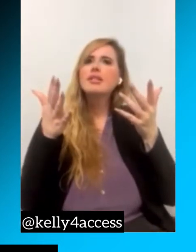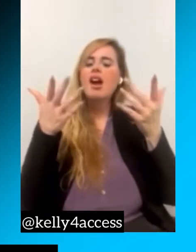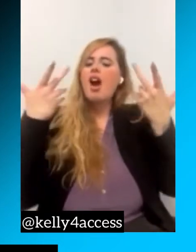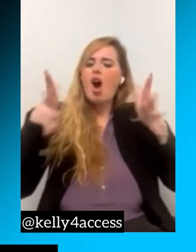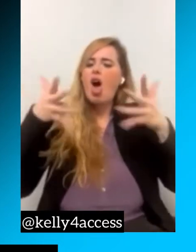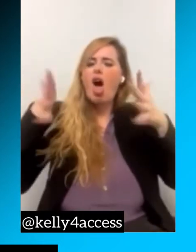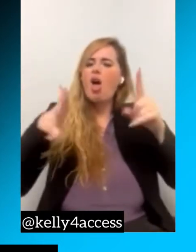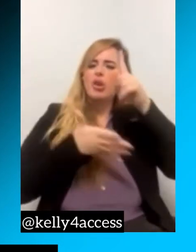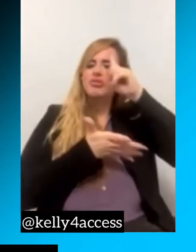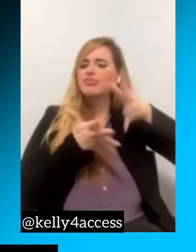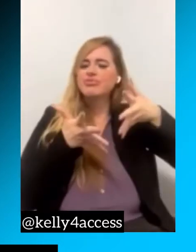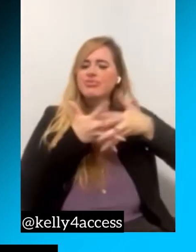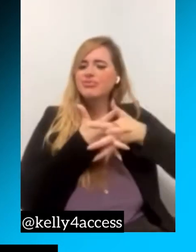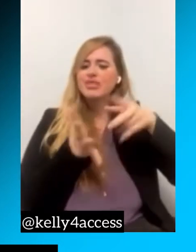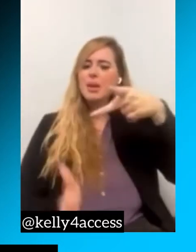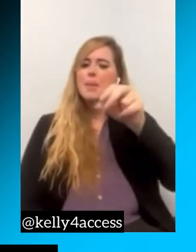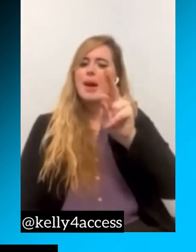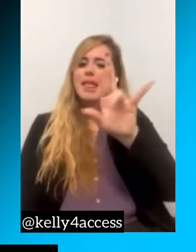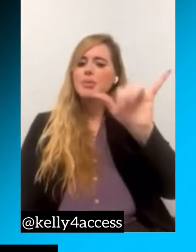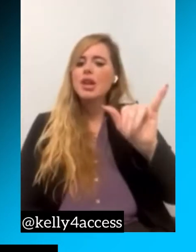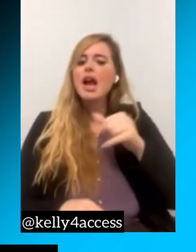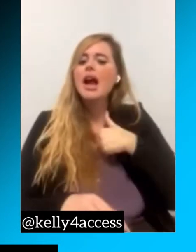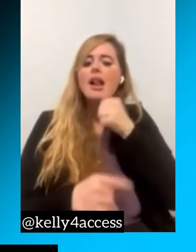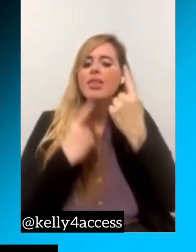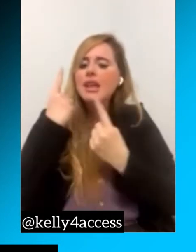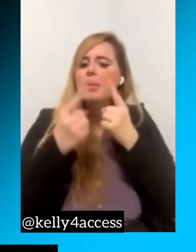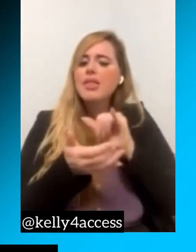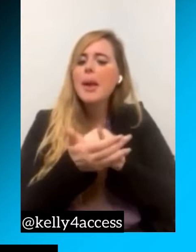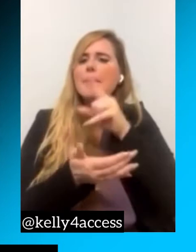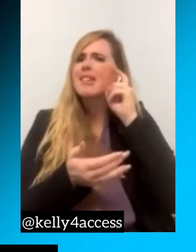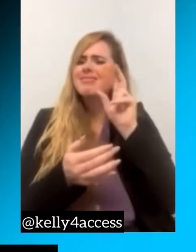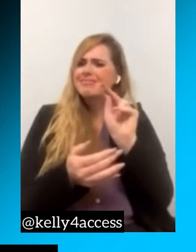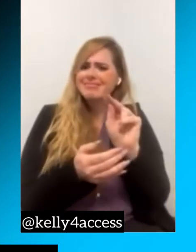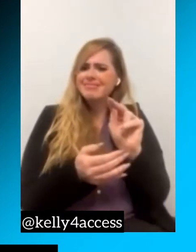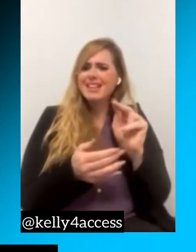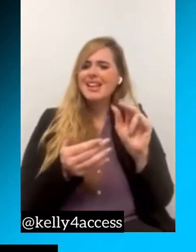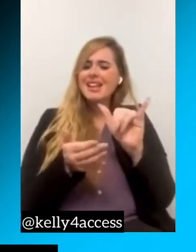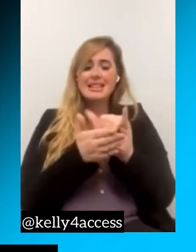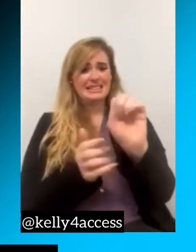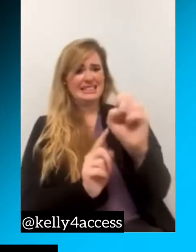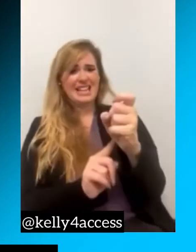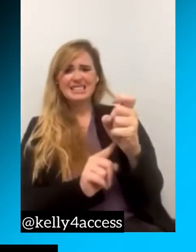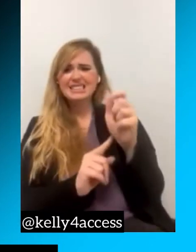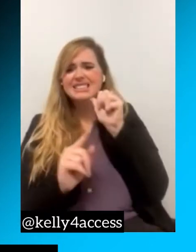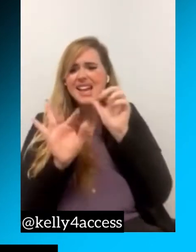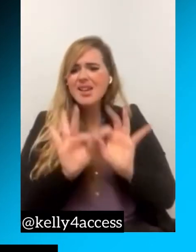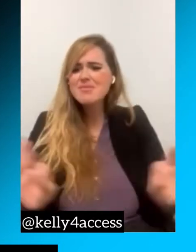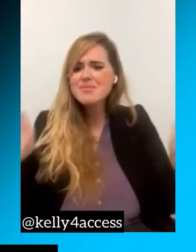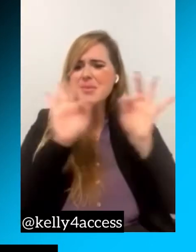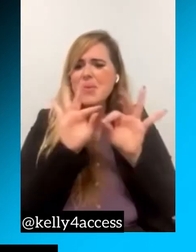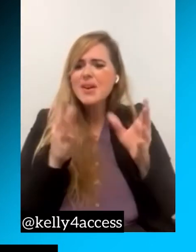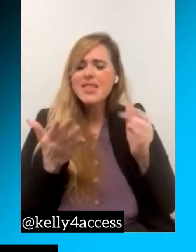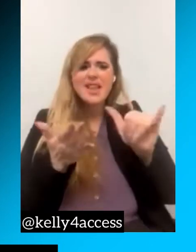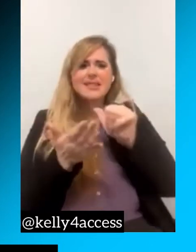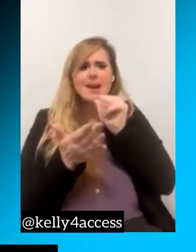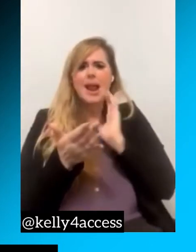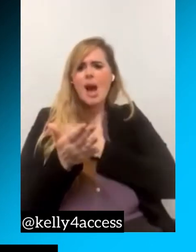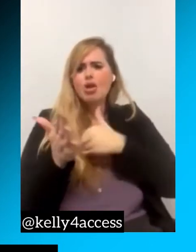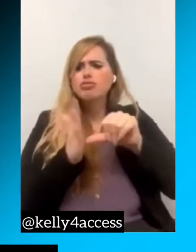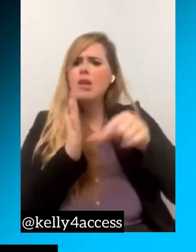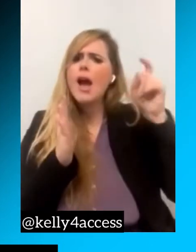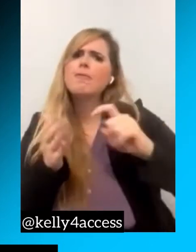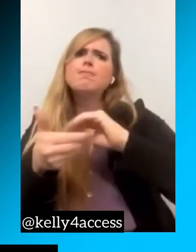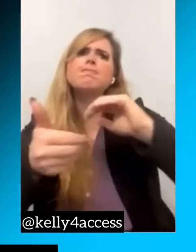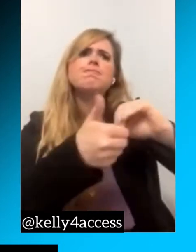even think of that because that's not even such a critical part of polyamory that I didn't even think that was a misconception, because my brain